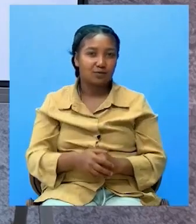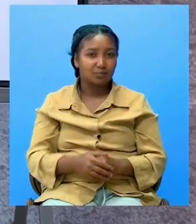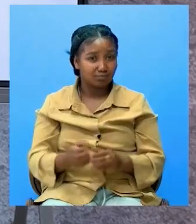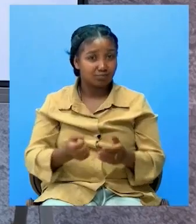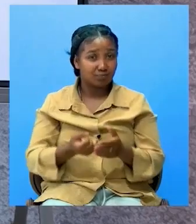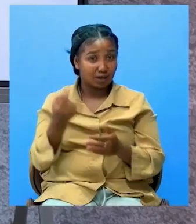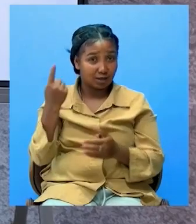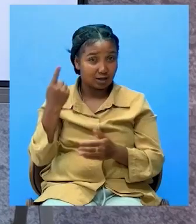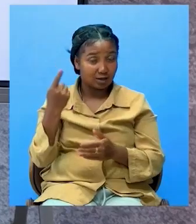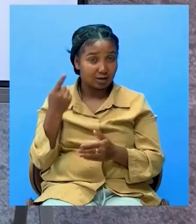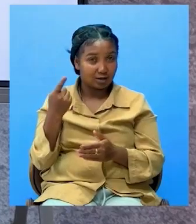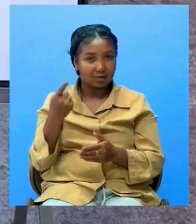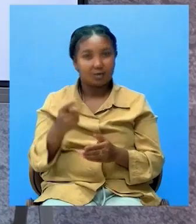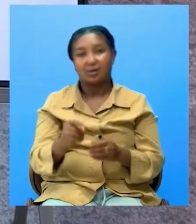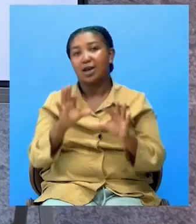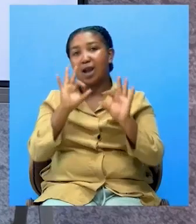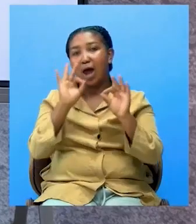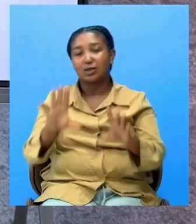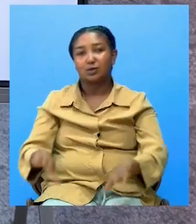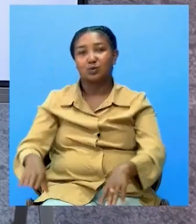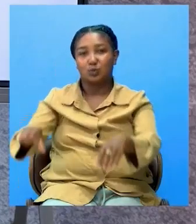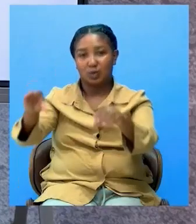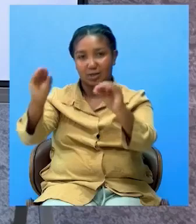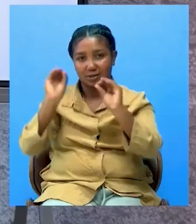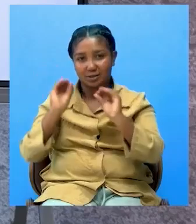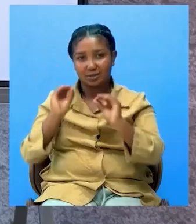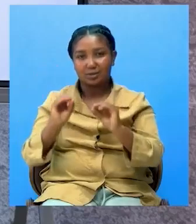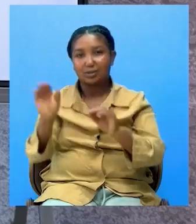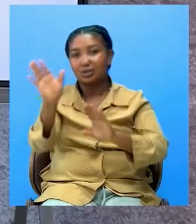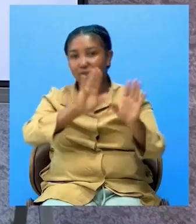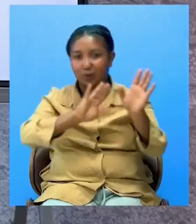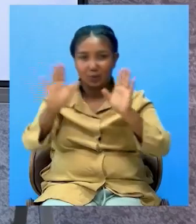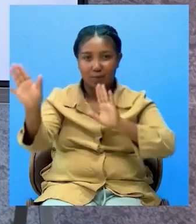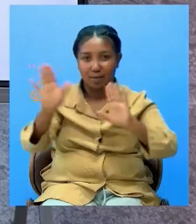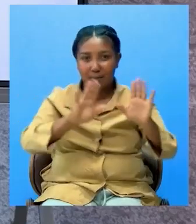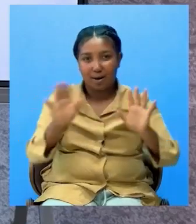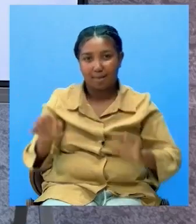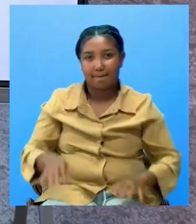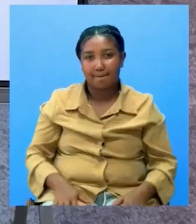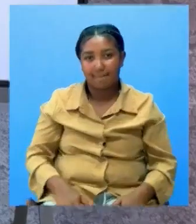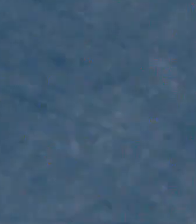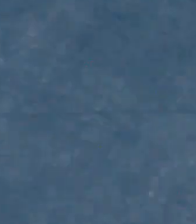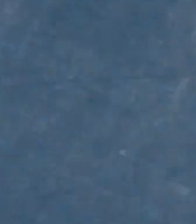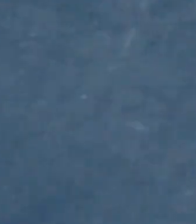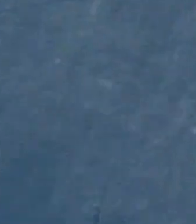Is that clear? Nice students. See you. Bye.